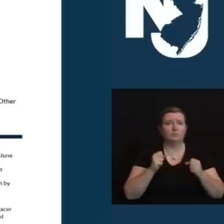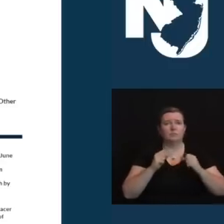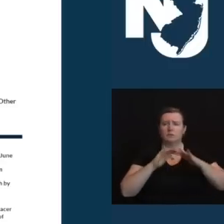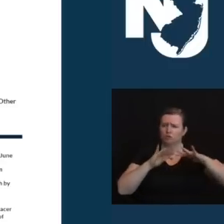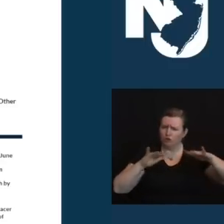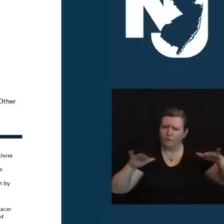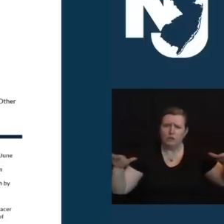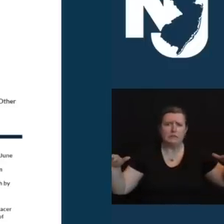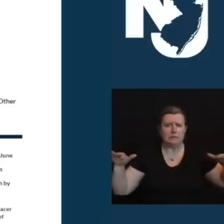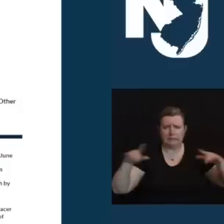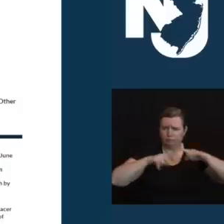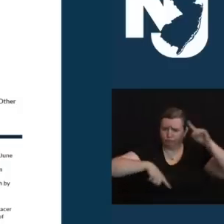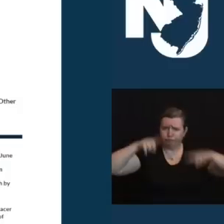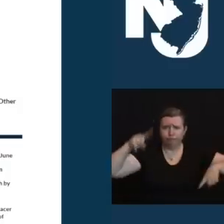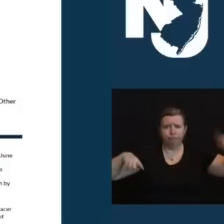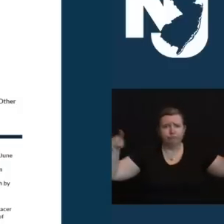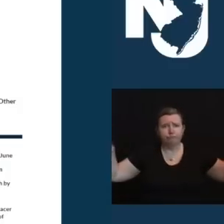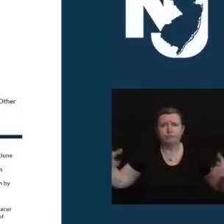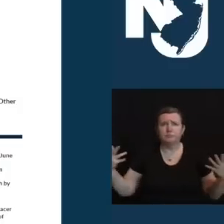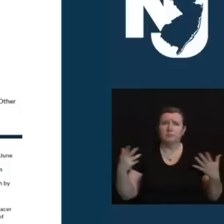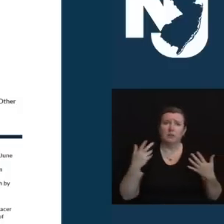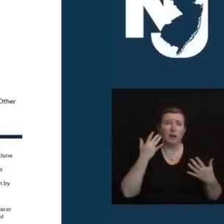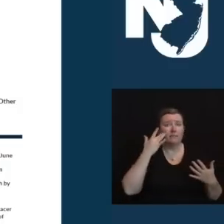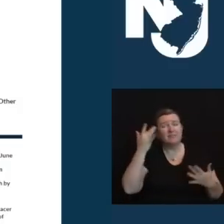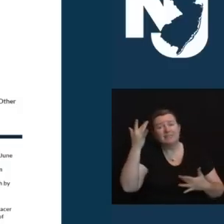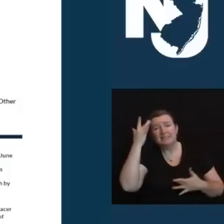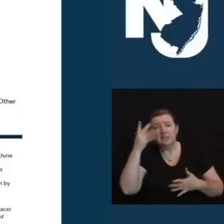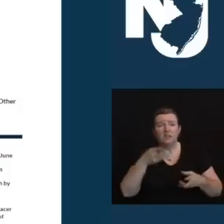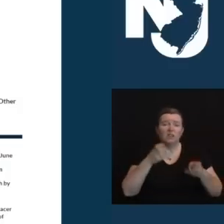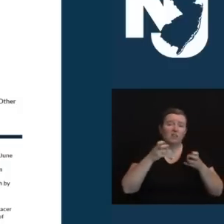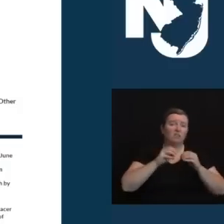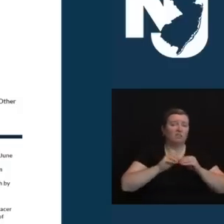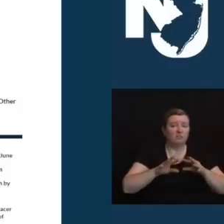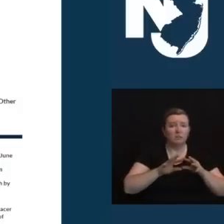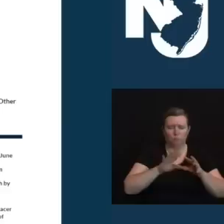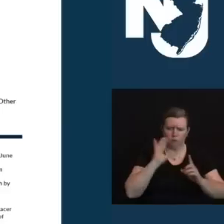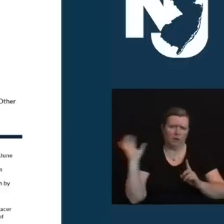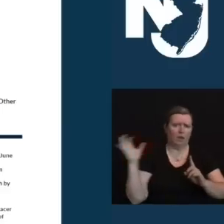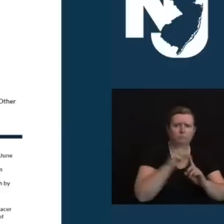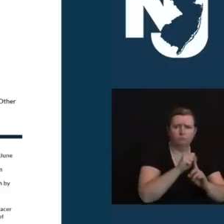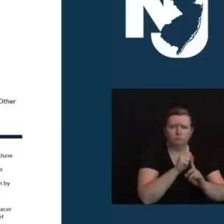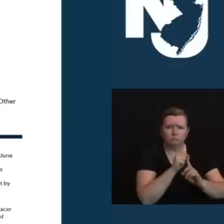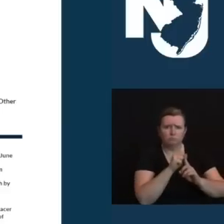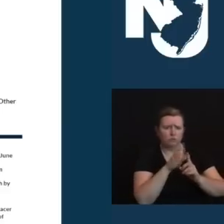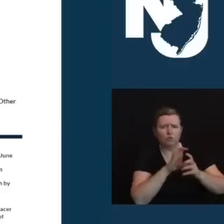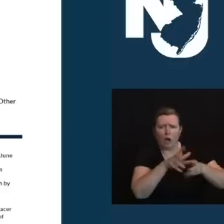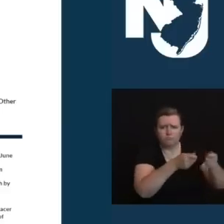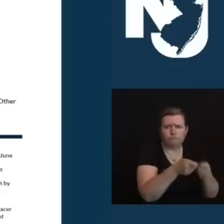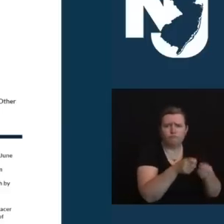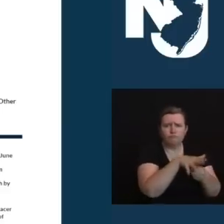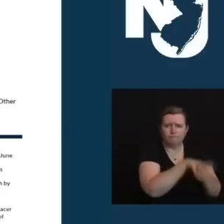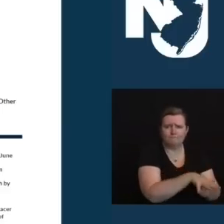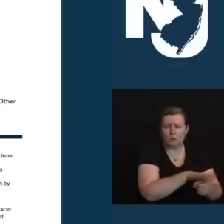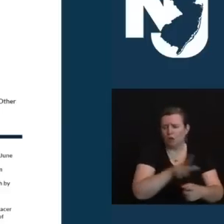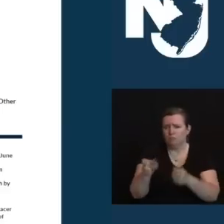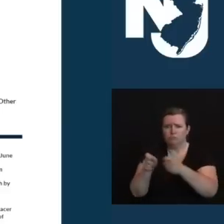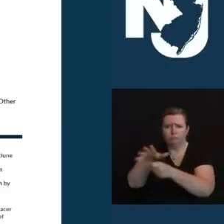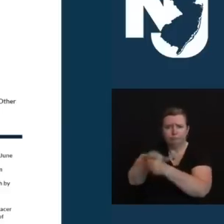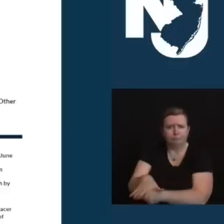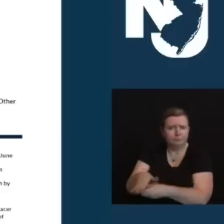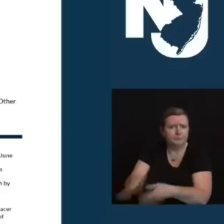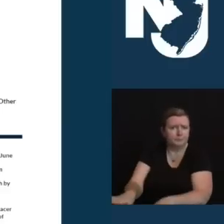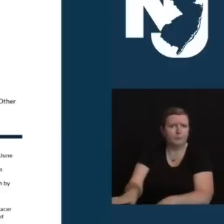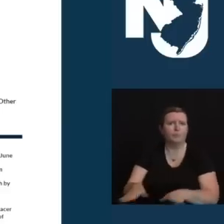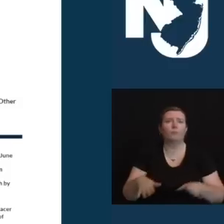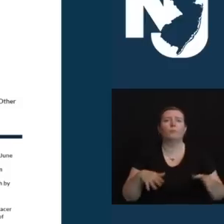becoming flare-ups that can threaten our recovery. As Judy and Ed and Pat and I have spoken many times, the objective with